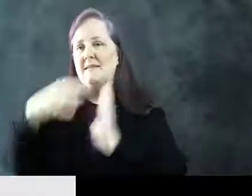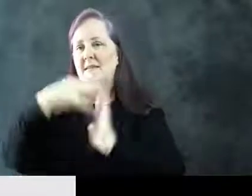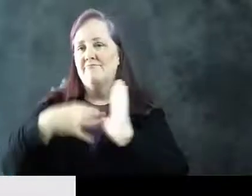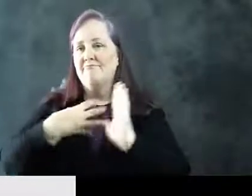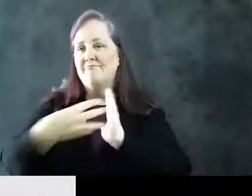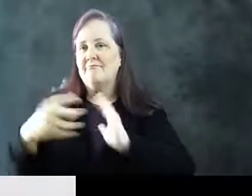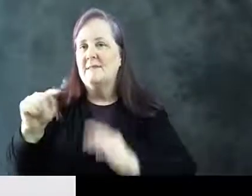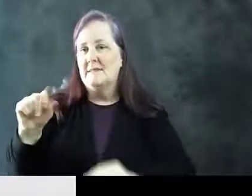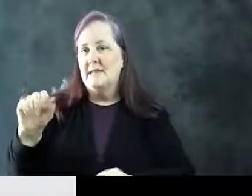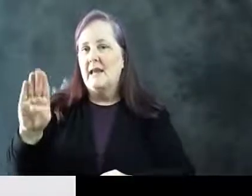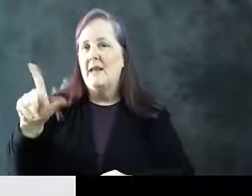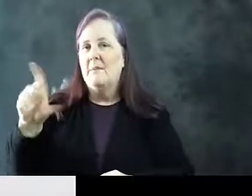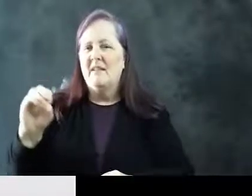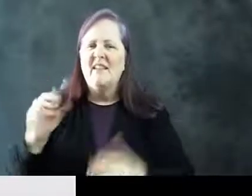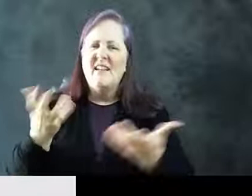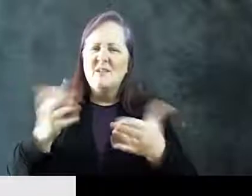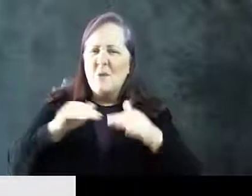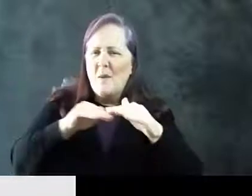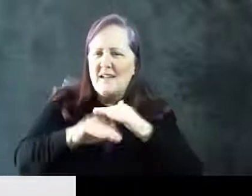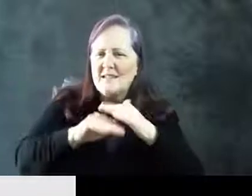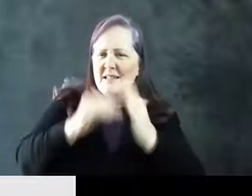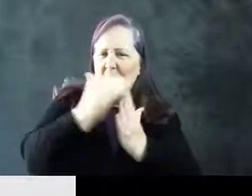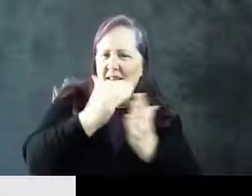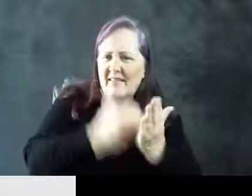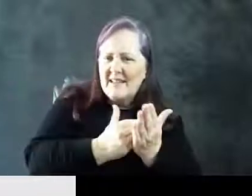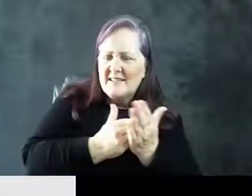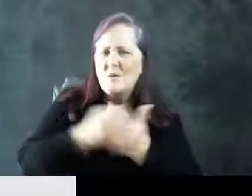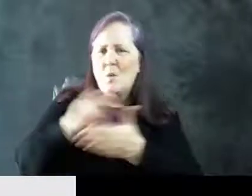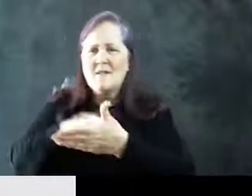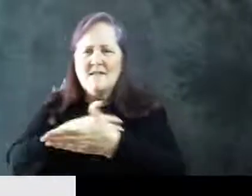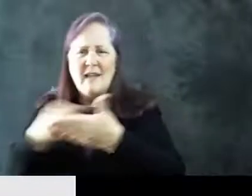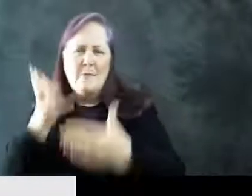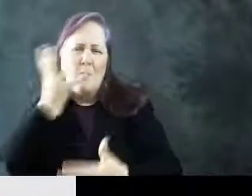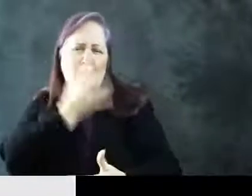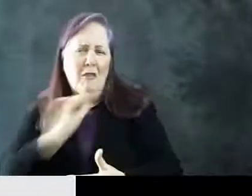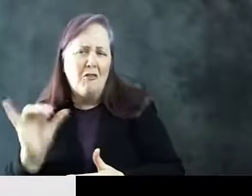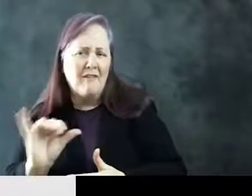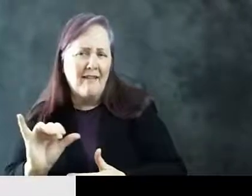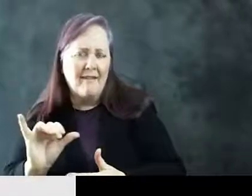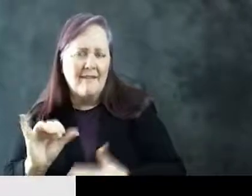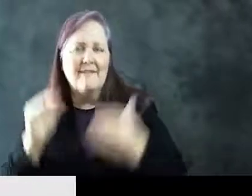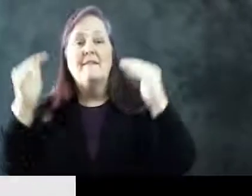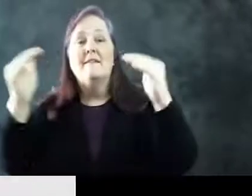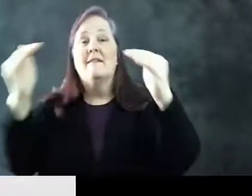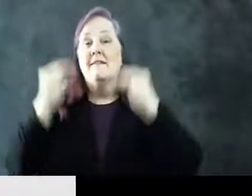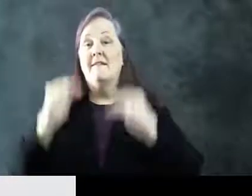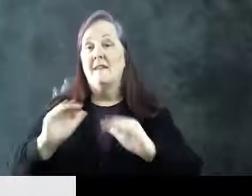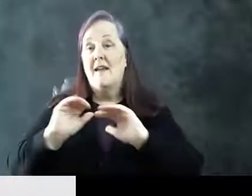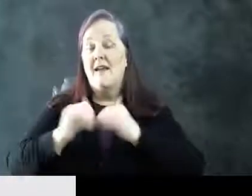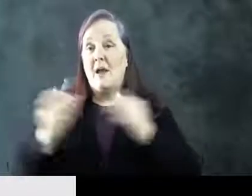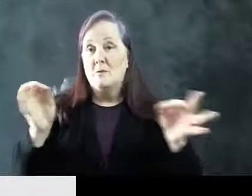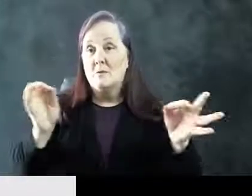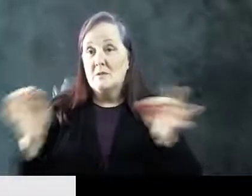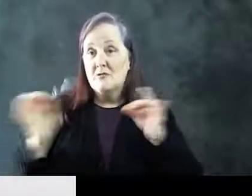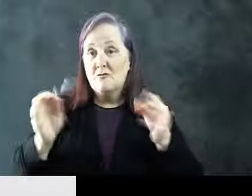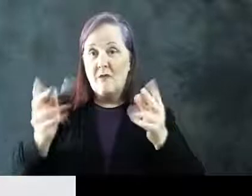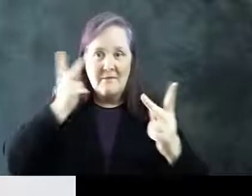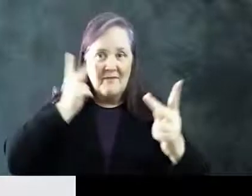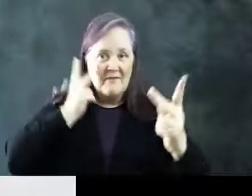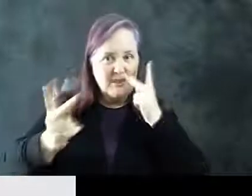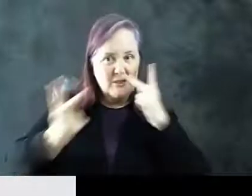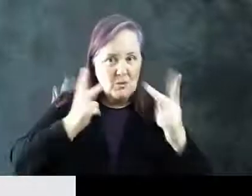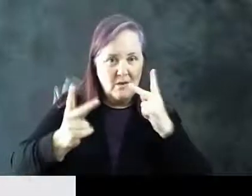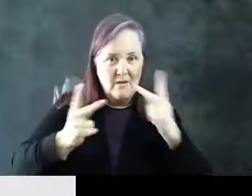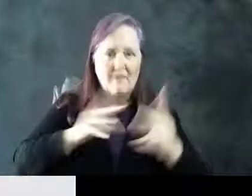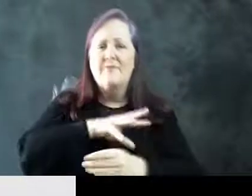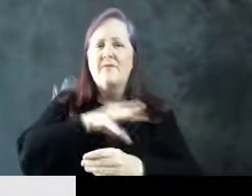about what an accessible list or table looks like. We're going to talk about how to describe visuals. This